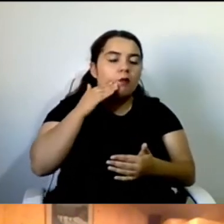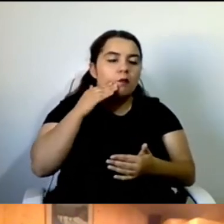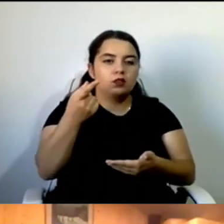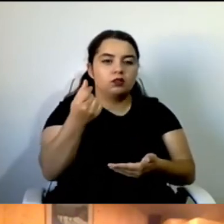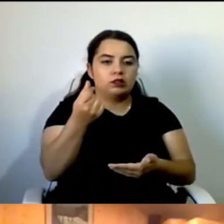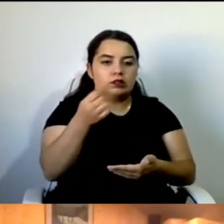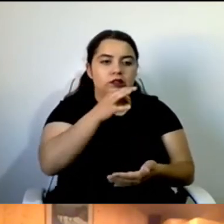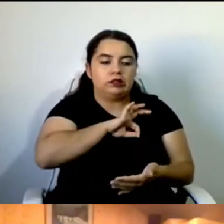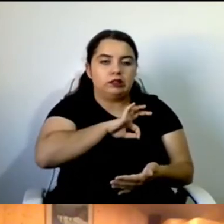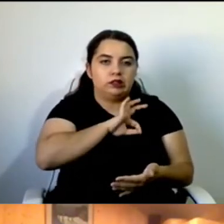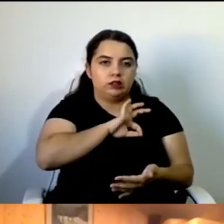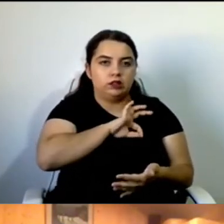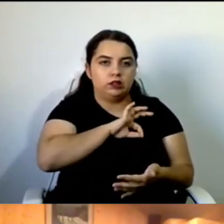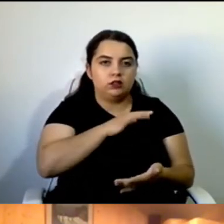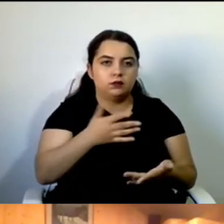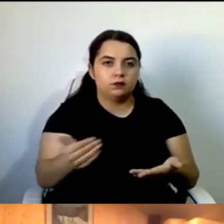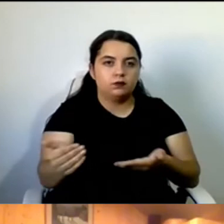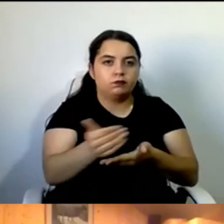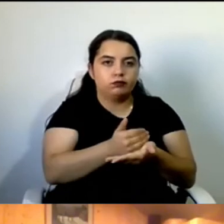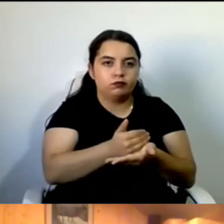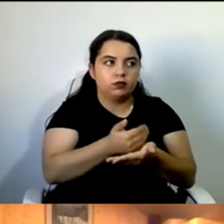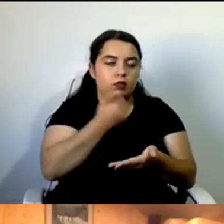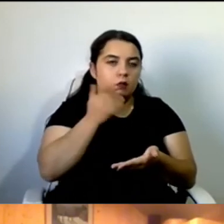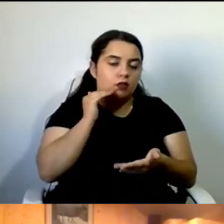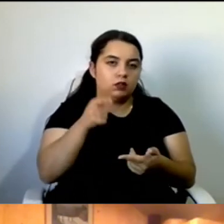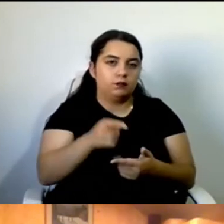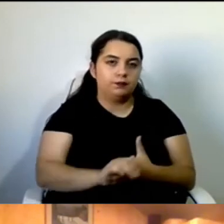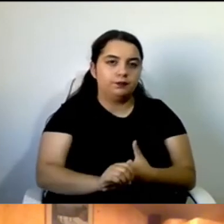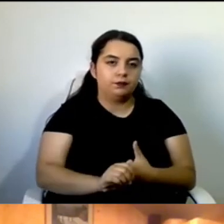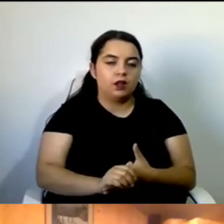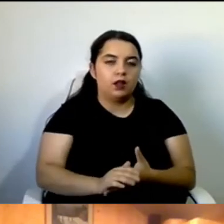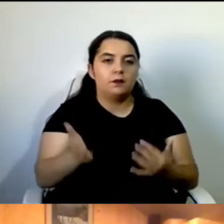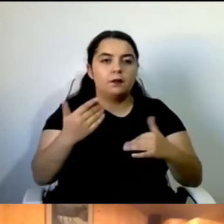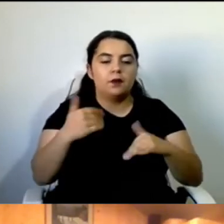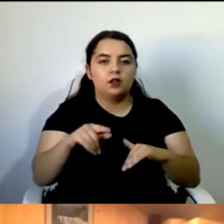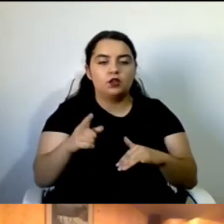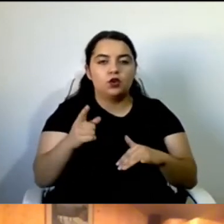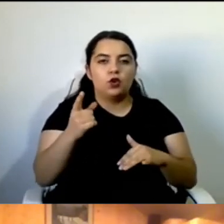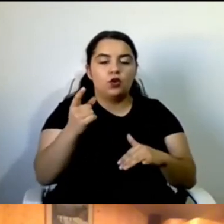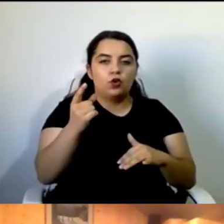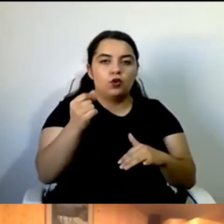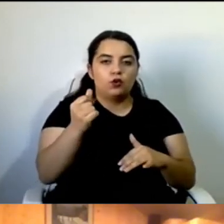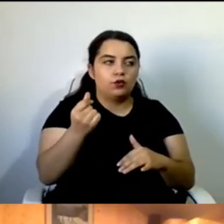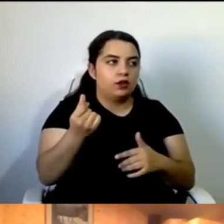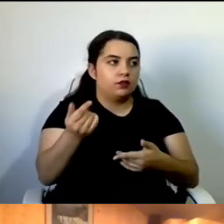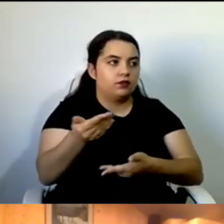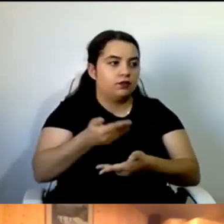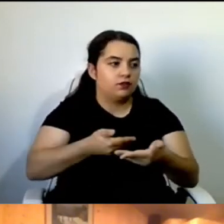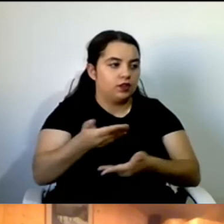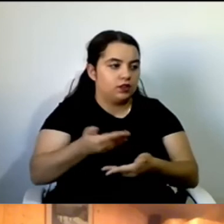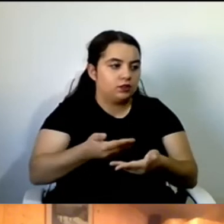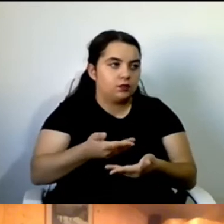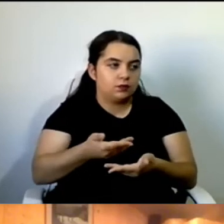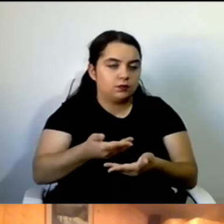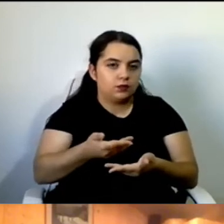From funding, the question is on service providers. I talked about that a little bit in the beginning, say it could be the city because I can